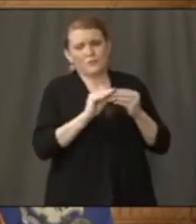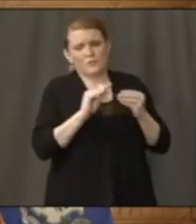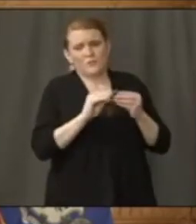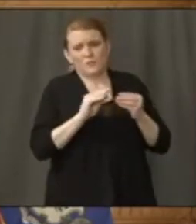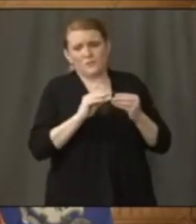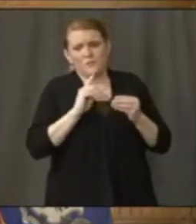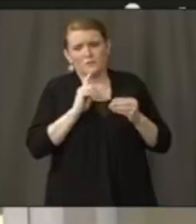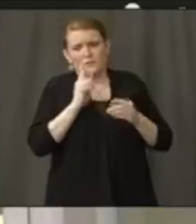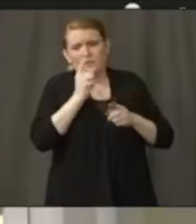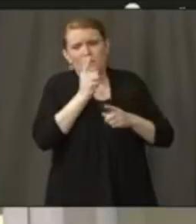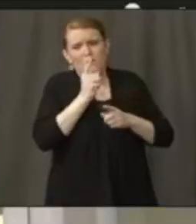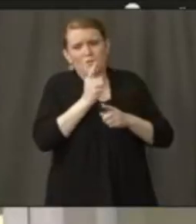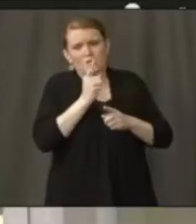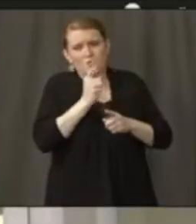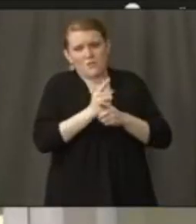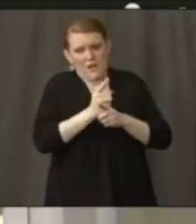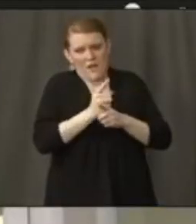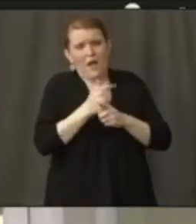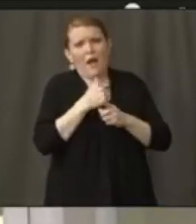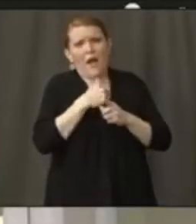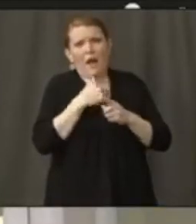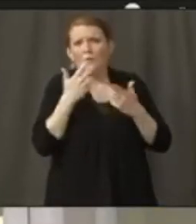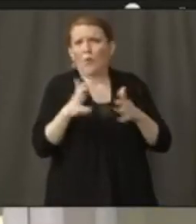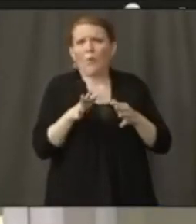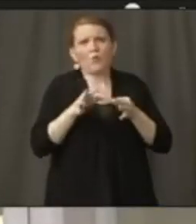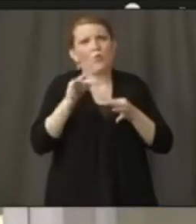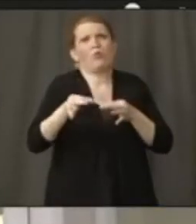take personal responsibility. You know,